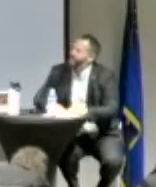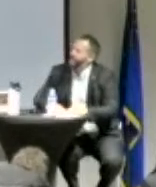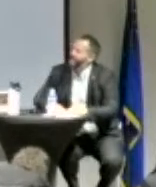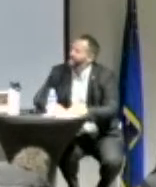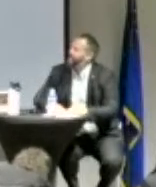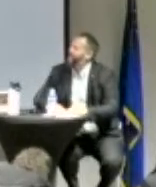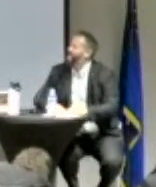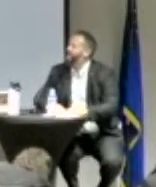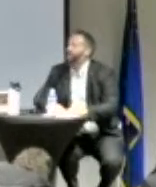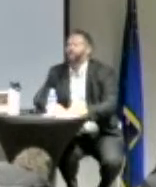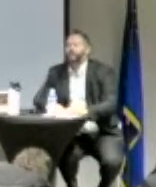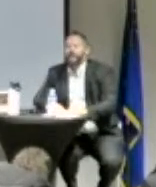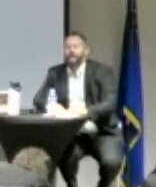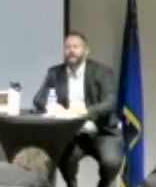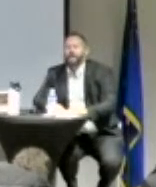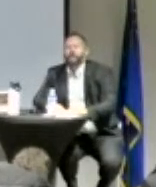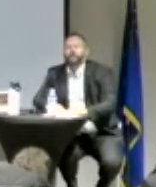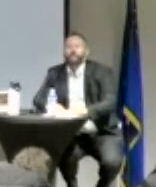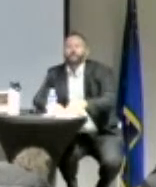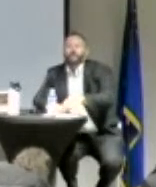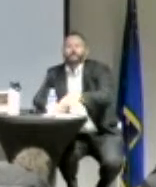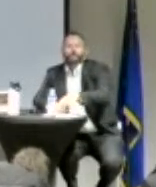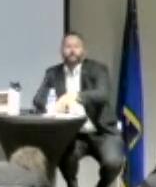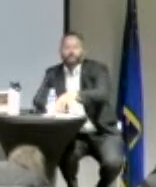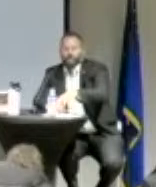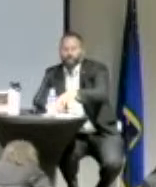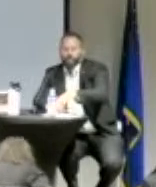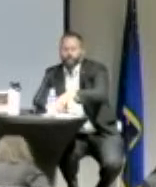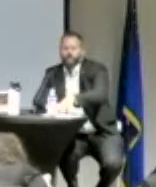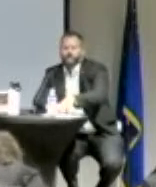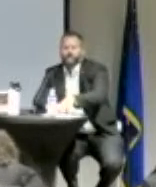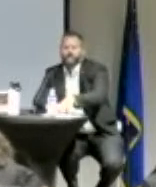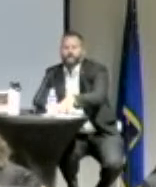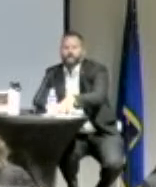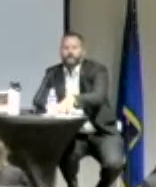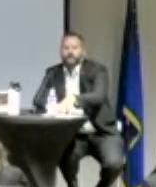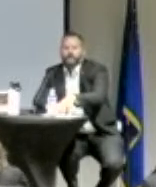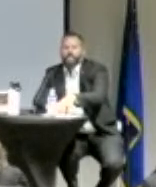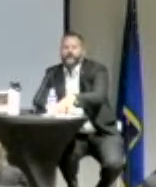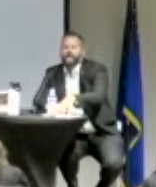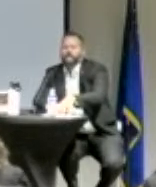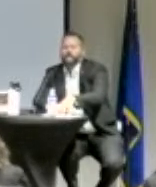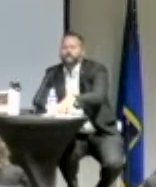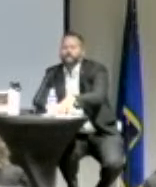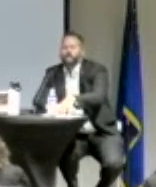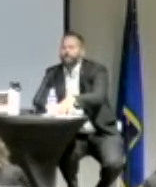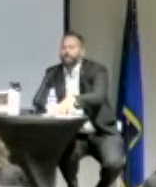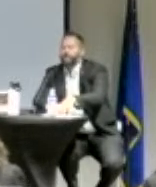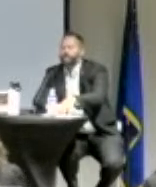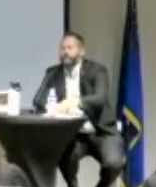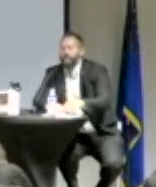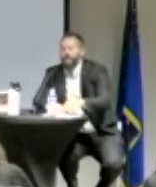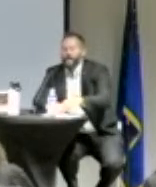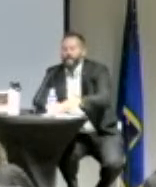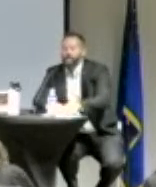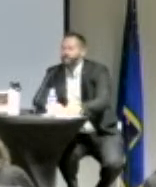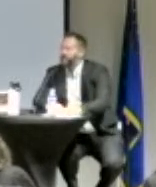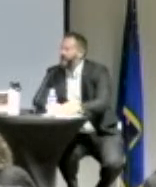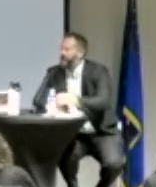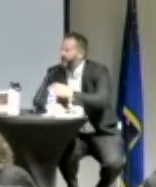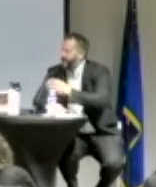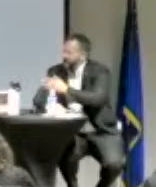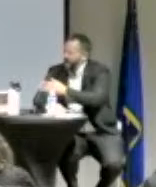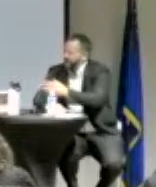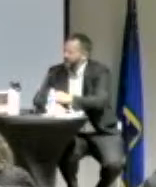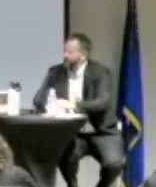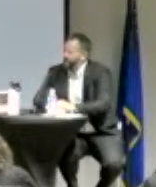Tech Millennials, happiness and well-being. Mm-hmm. Really, let's support the employee 360, and that's going to be the focus. In addition to